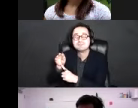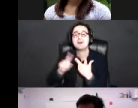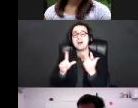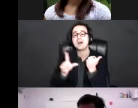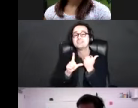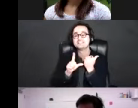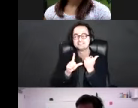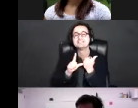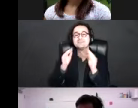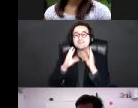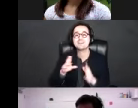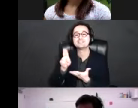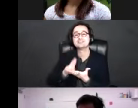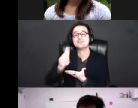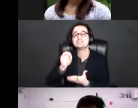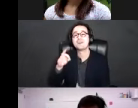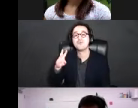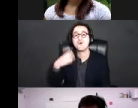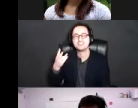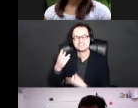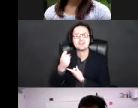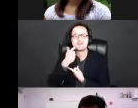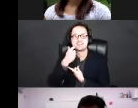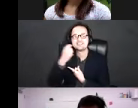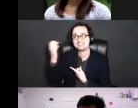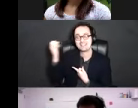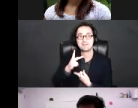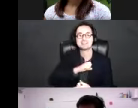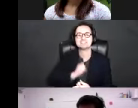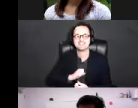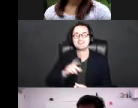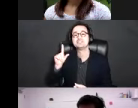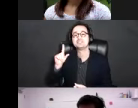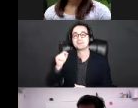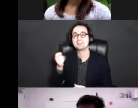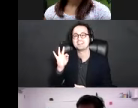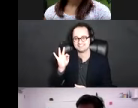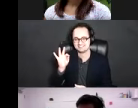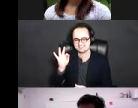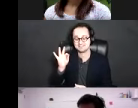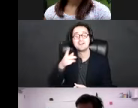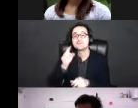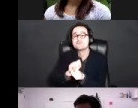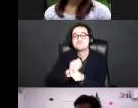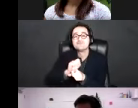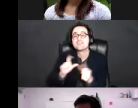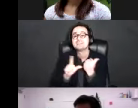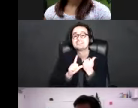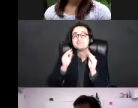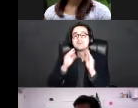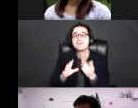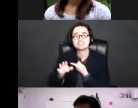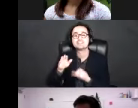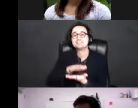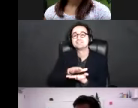University of Washington until fairly recently, when he came back to Stanford in 2019 to work as an assistant professor in the School of